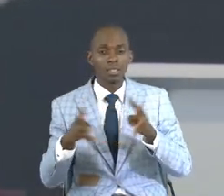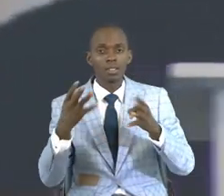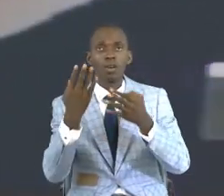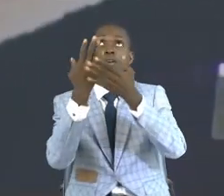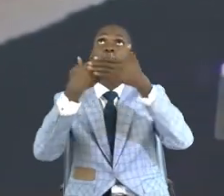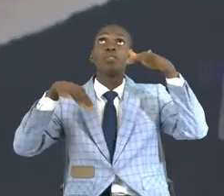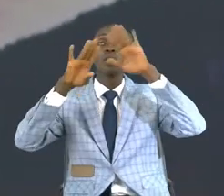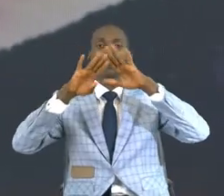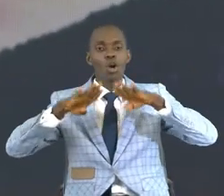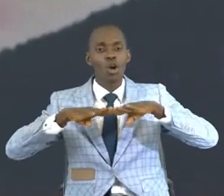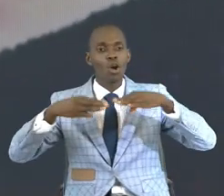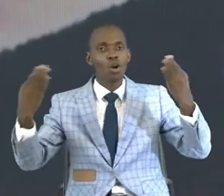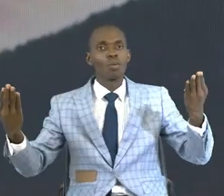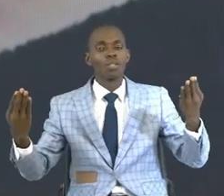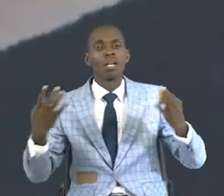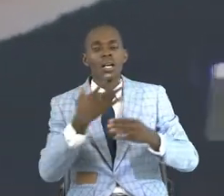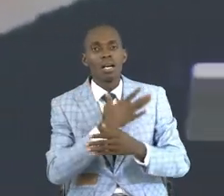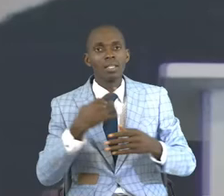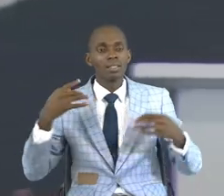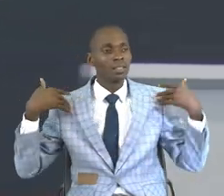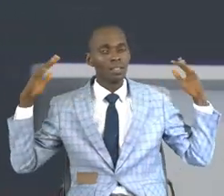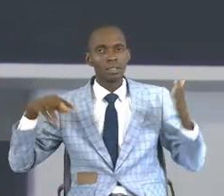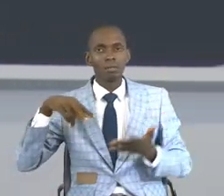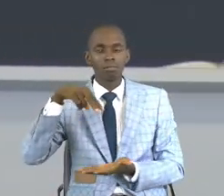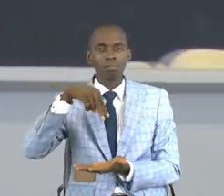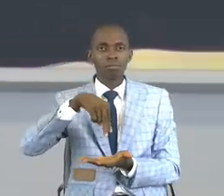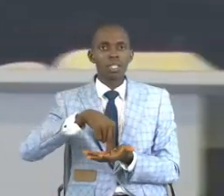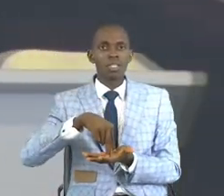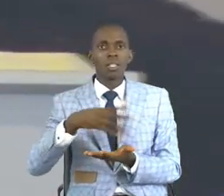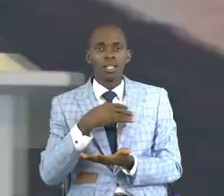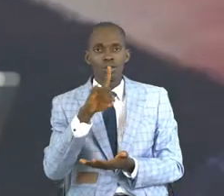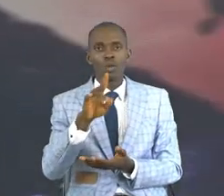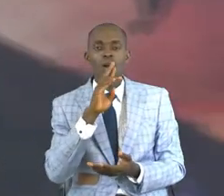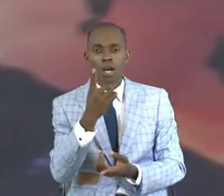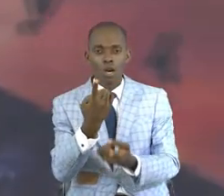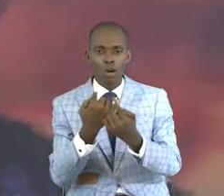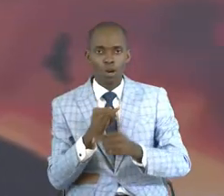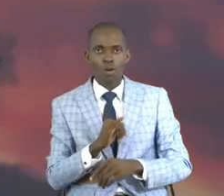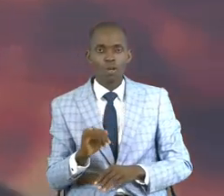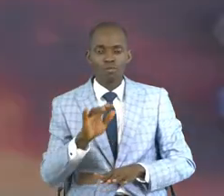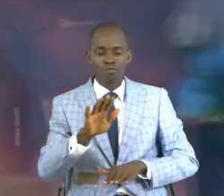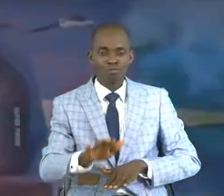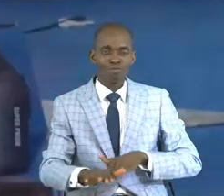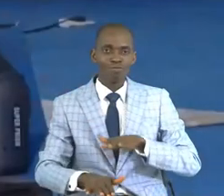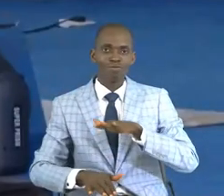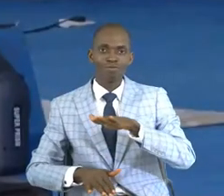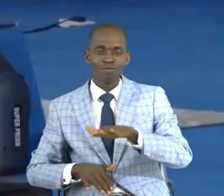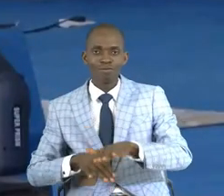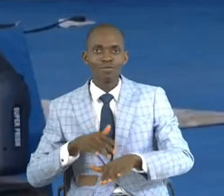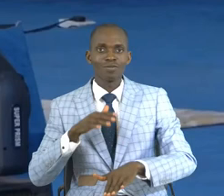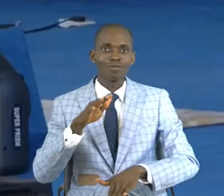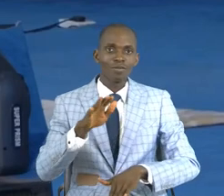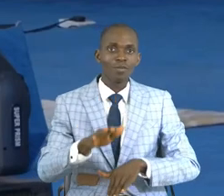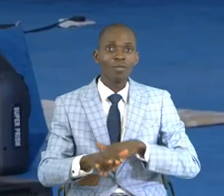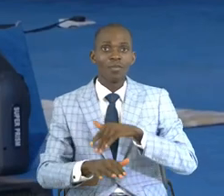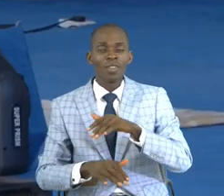are standing in attention, and you find yourself coming, and you're walking majestically, and all eyes